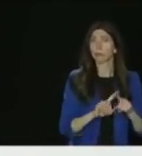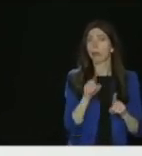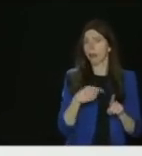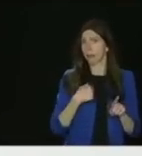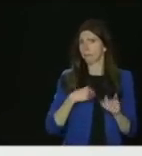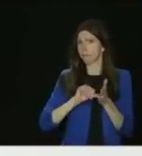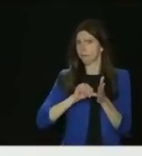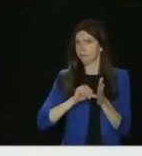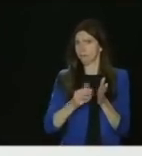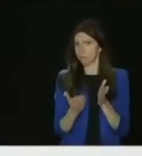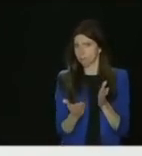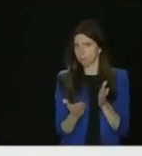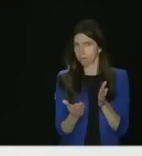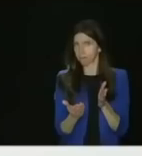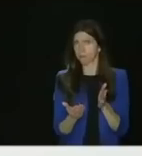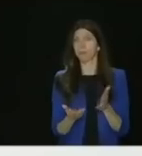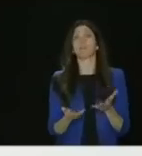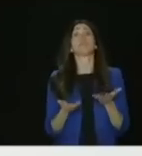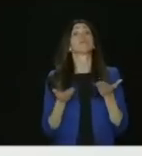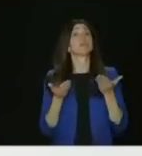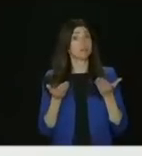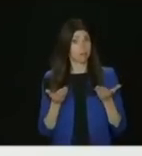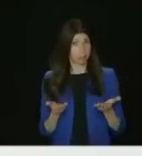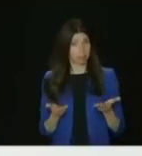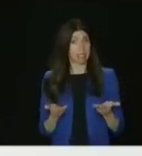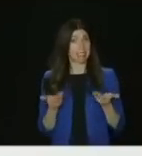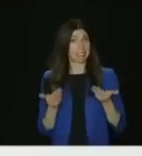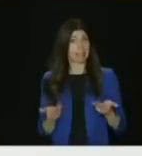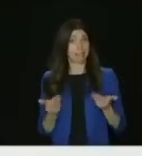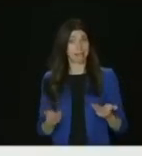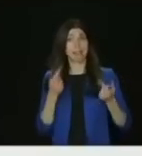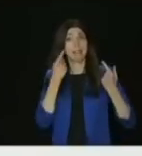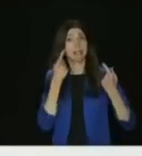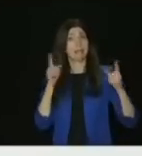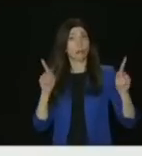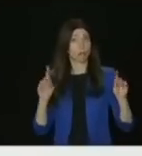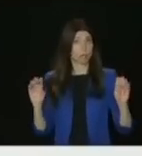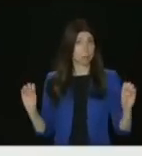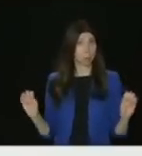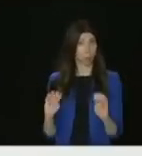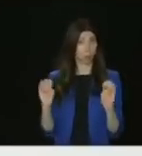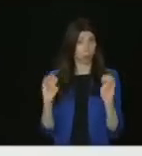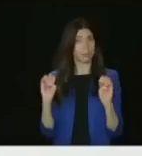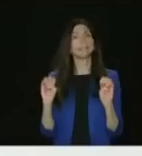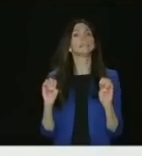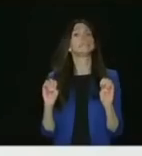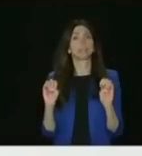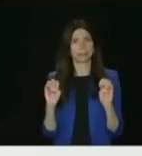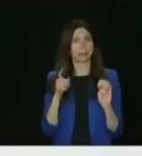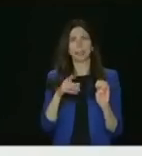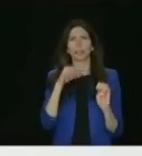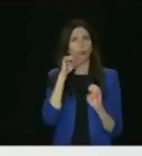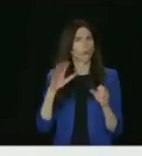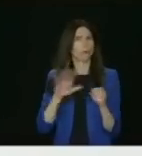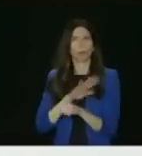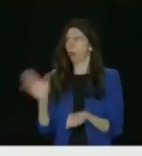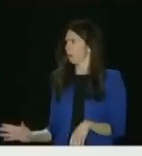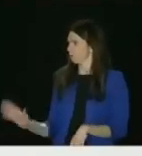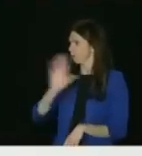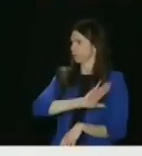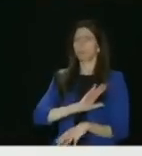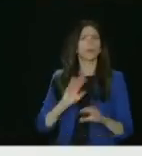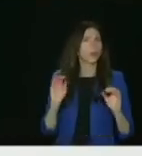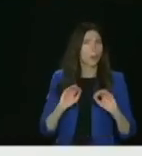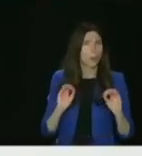before. The measures brought in today are geographically specific and targeted only